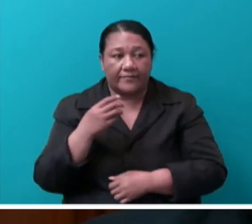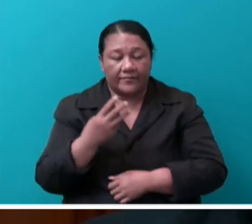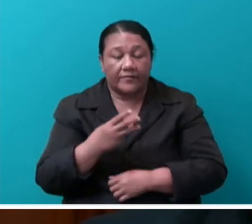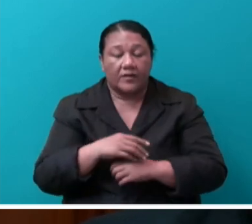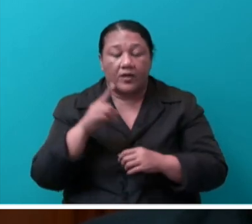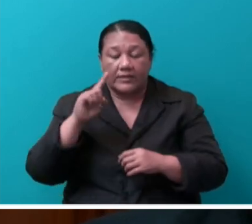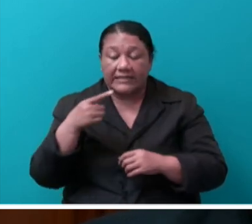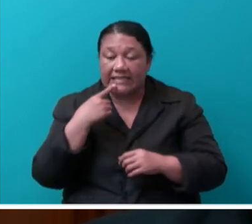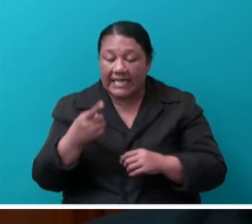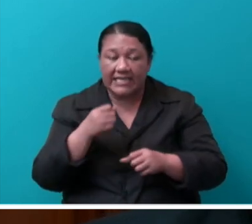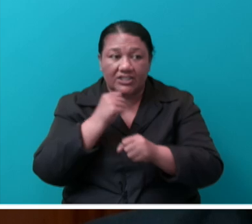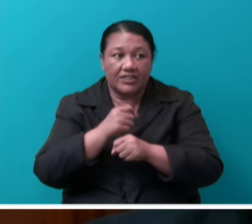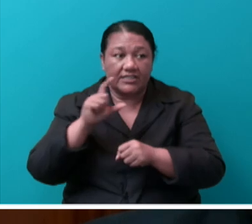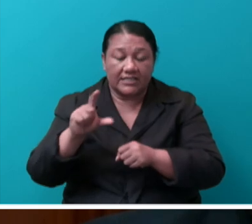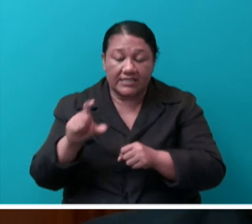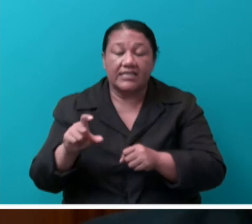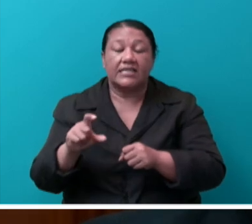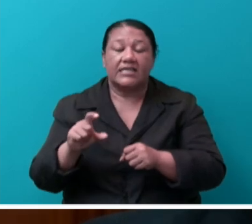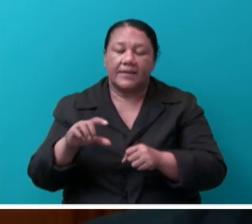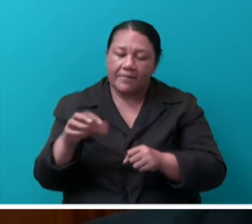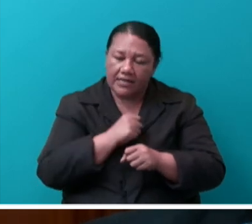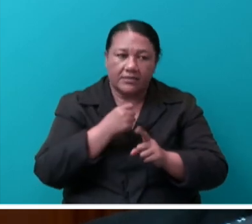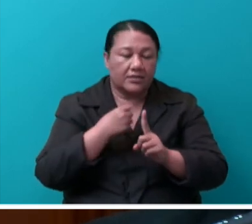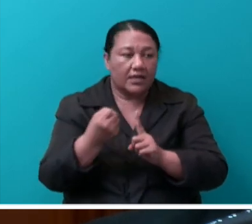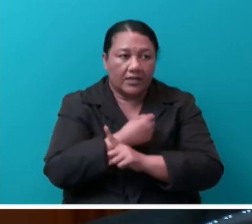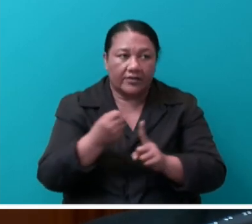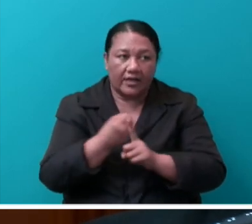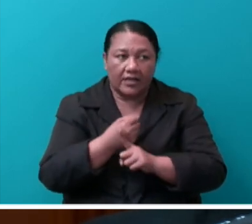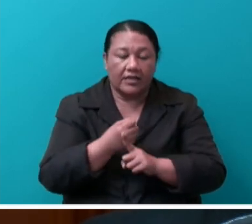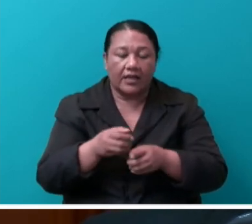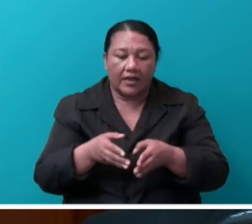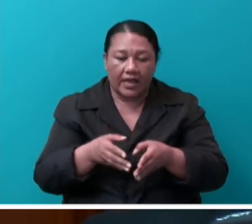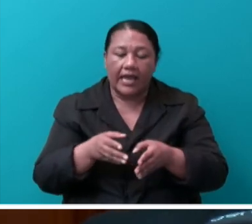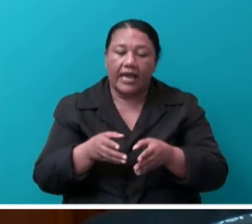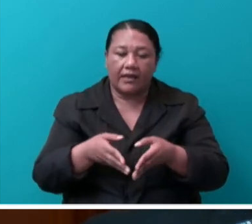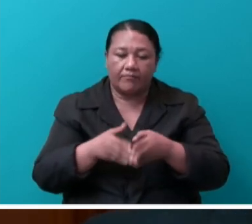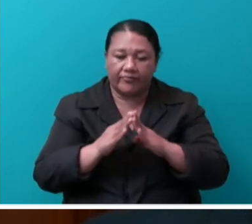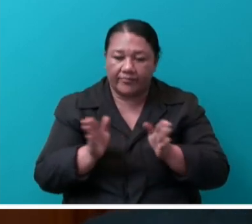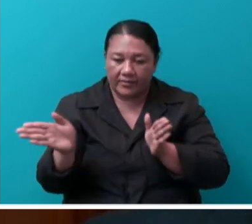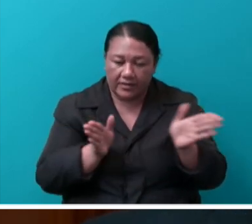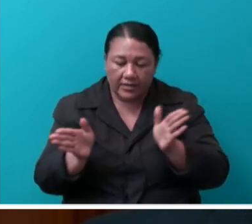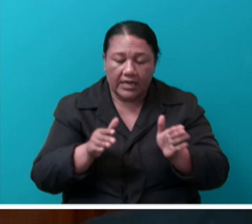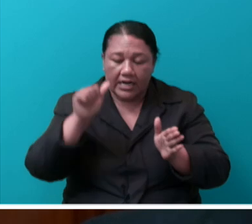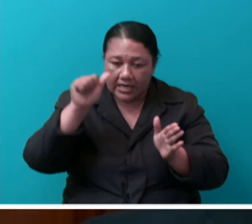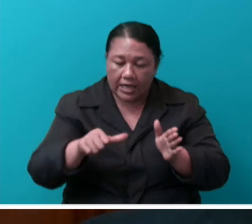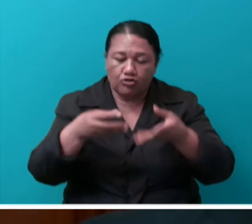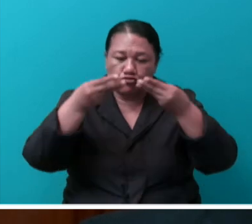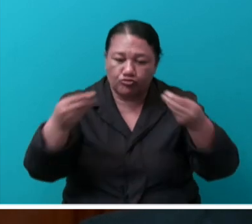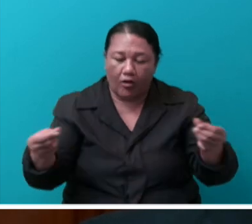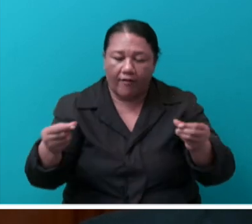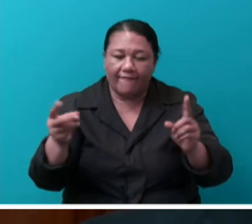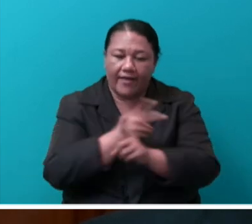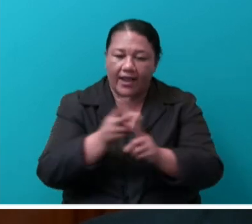Chiefs is to advocate and set strategic directions to address violence against women and